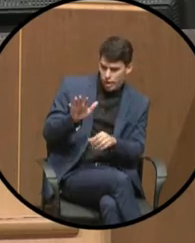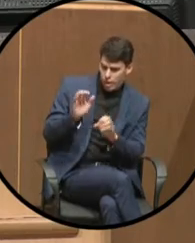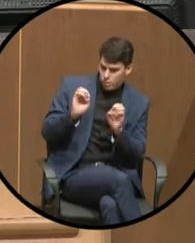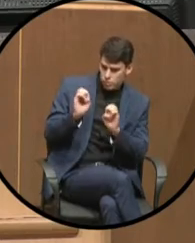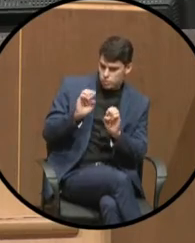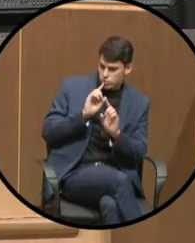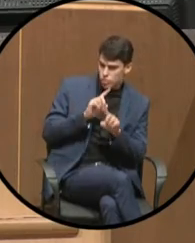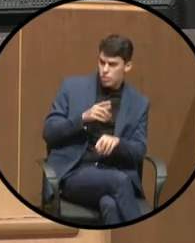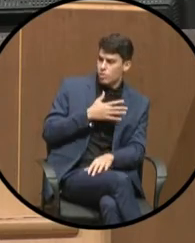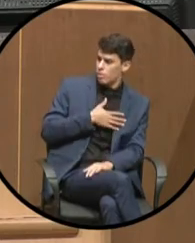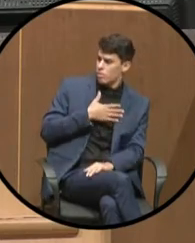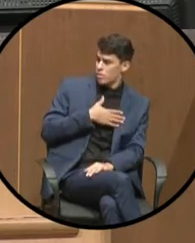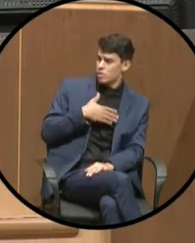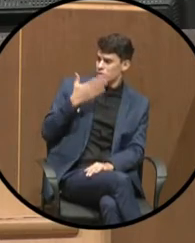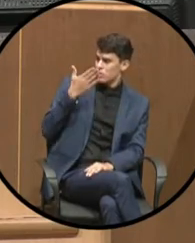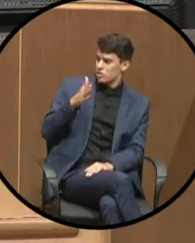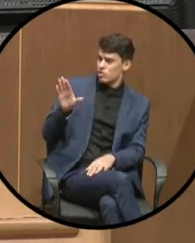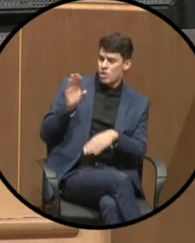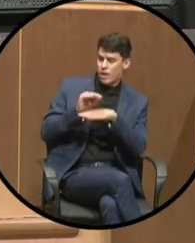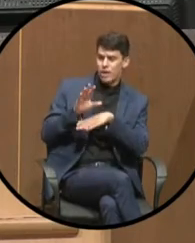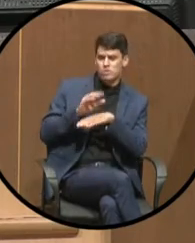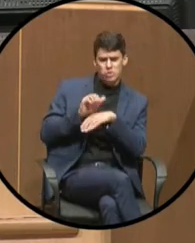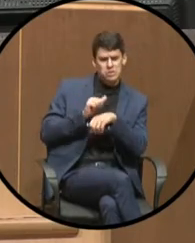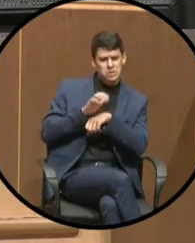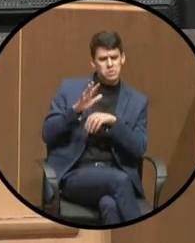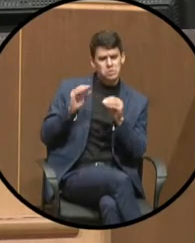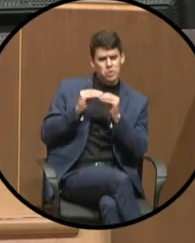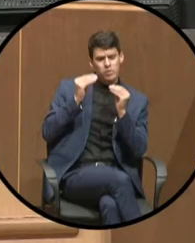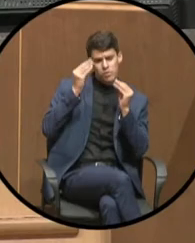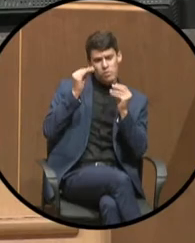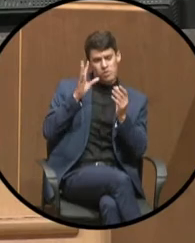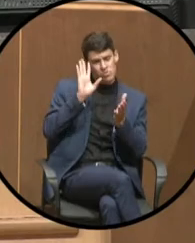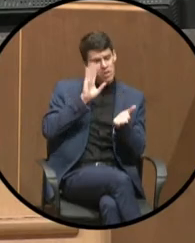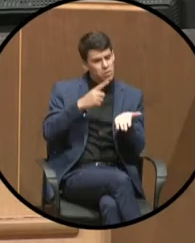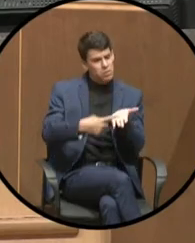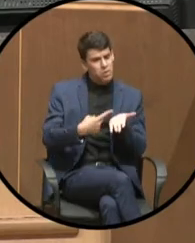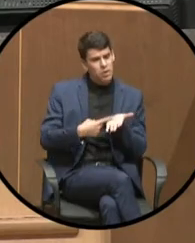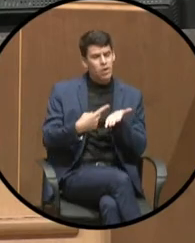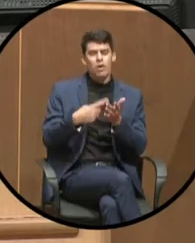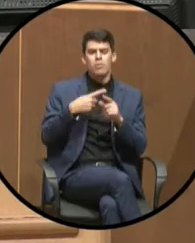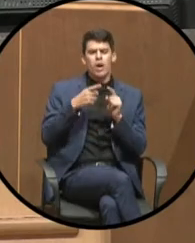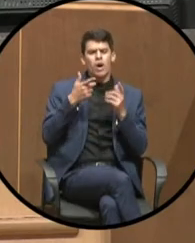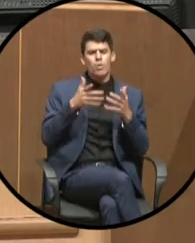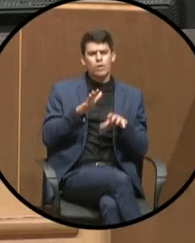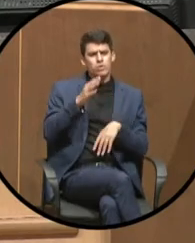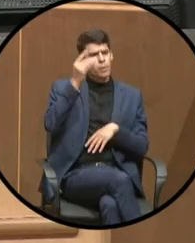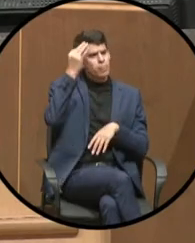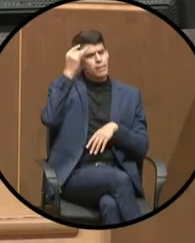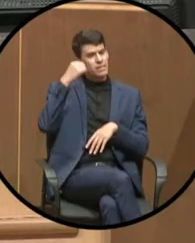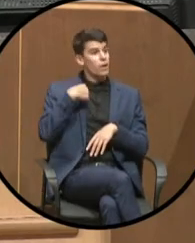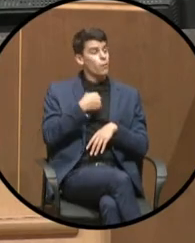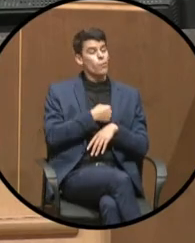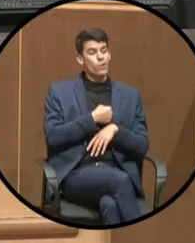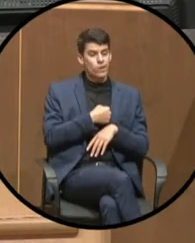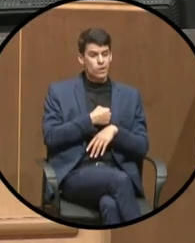pleased to have our general counsel send you some more information. Again, a lot we can debate, but I don't want you leaving this conversation thinking that we